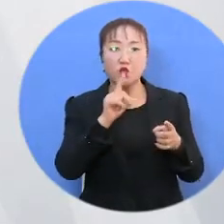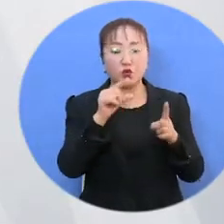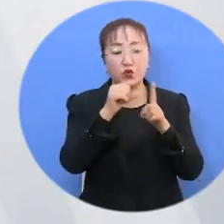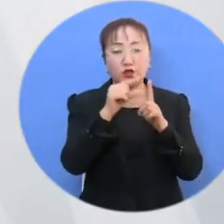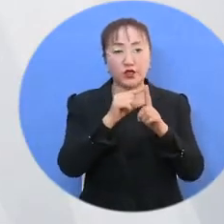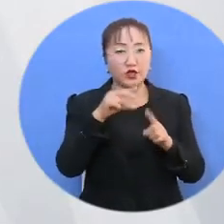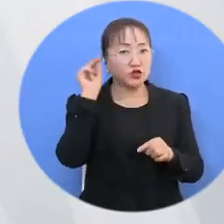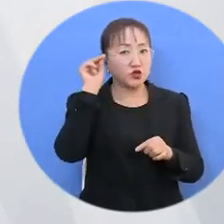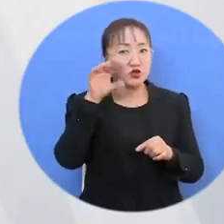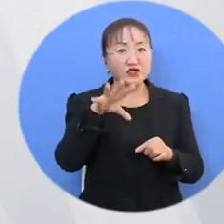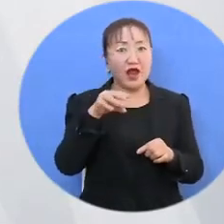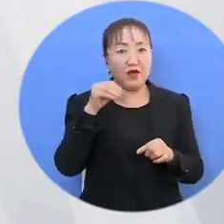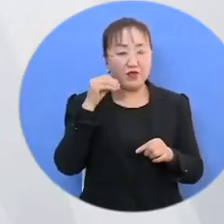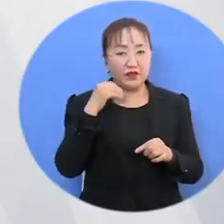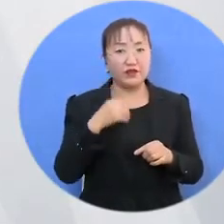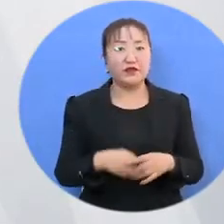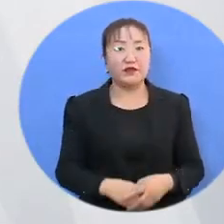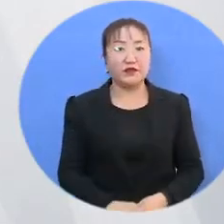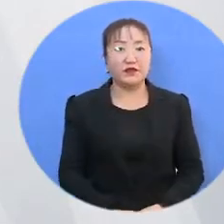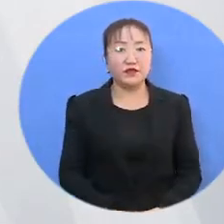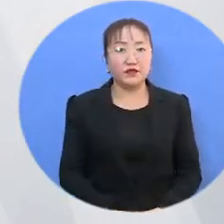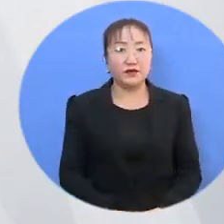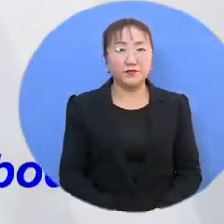words related to their topic.